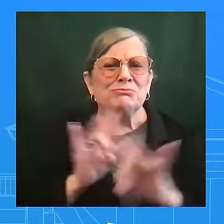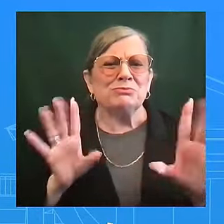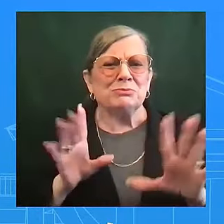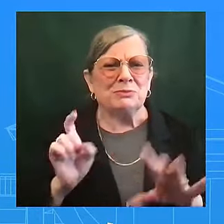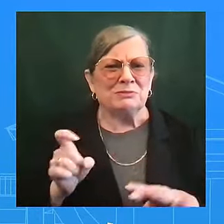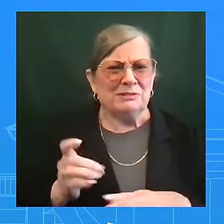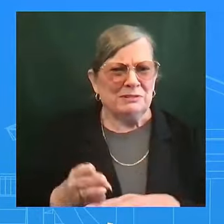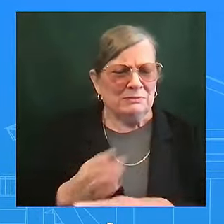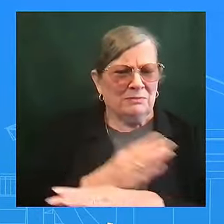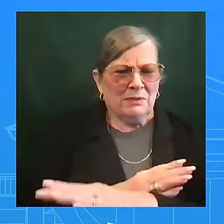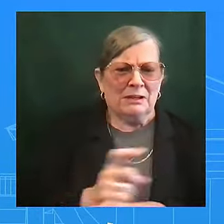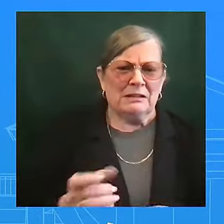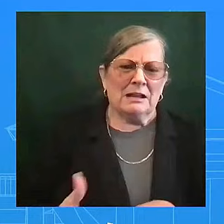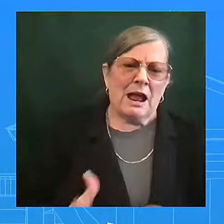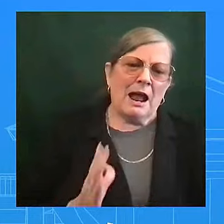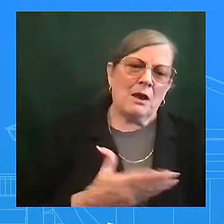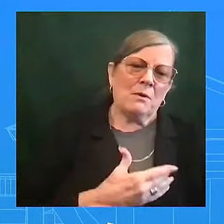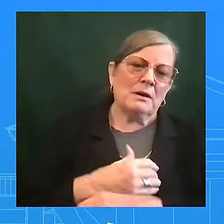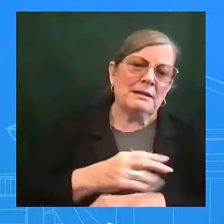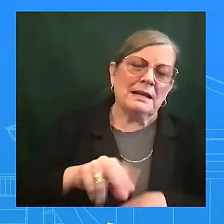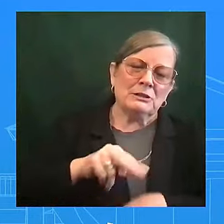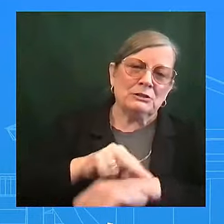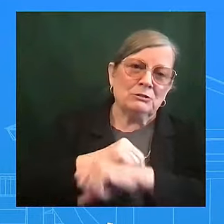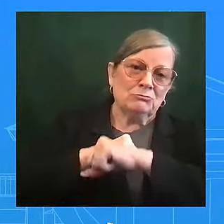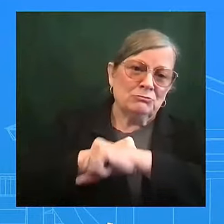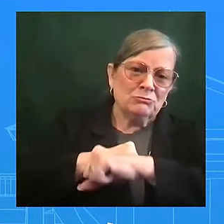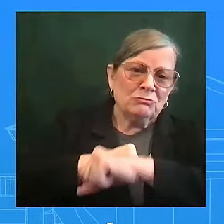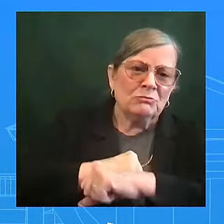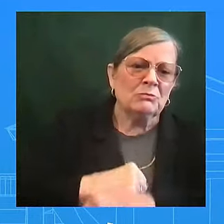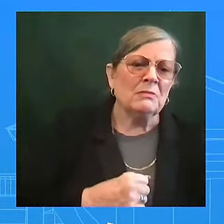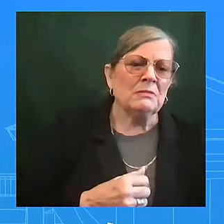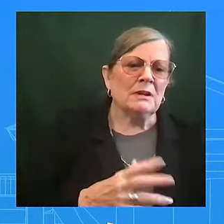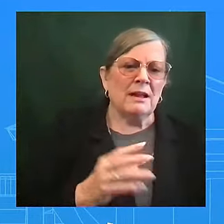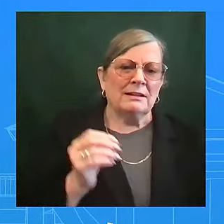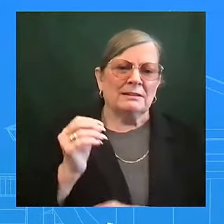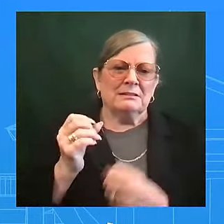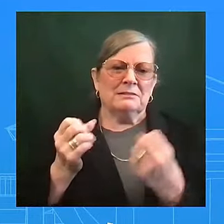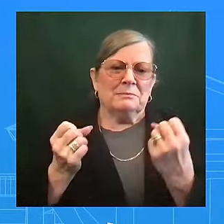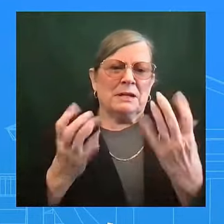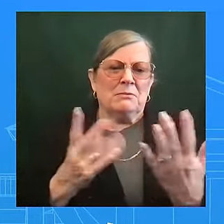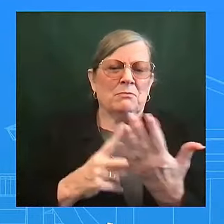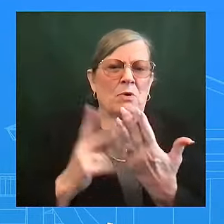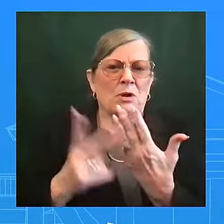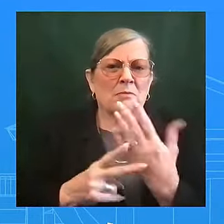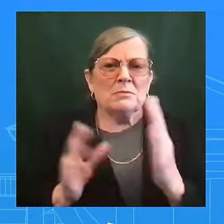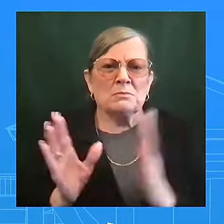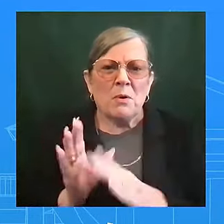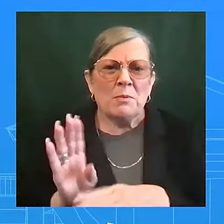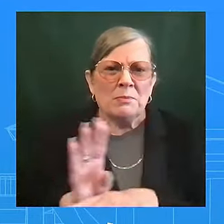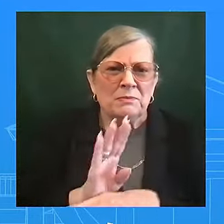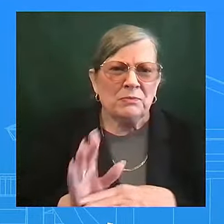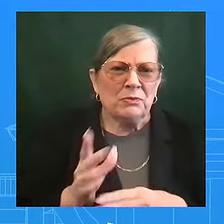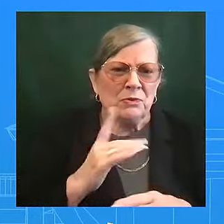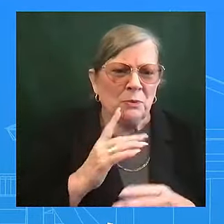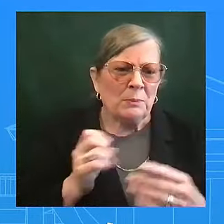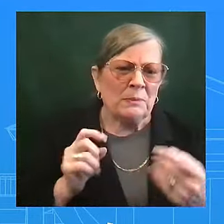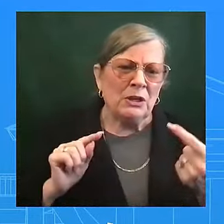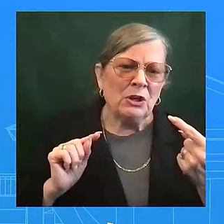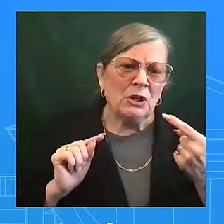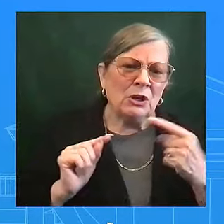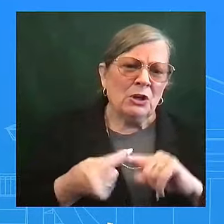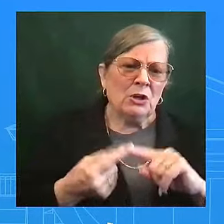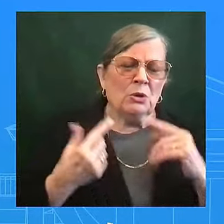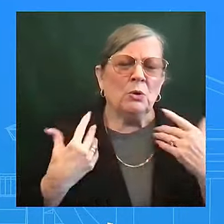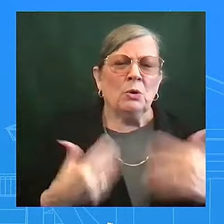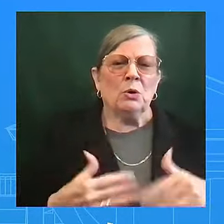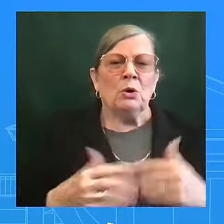disasters, and hurt programs that support small businesses while making healthy tax cheats pay what they owe.